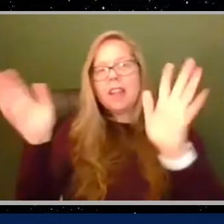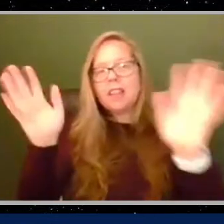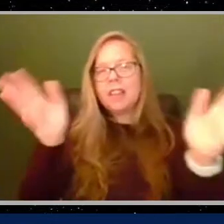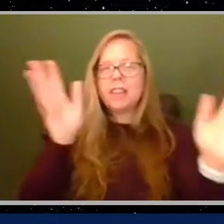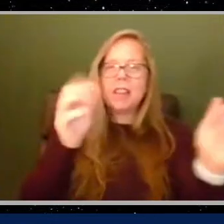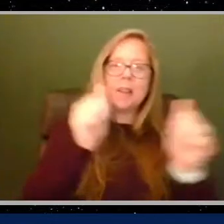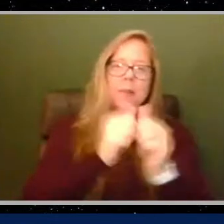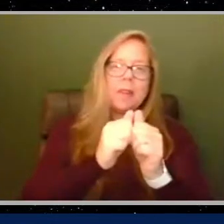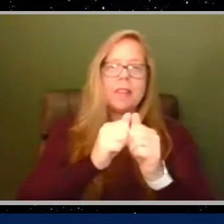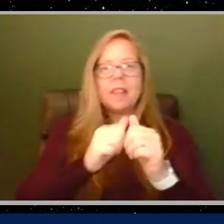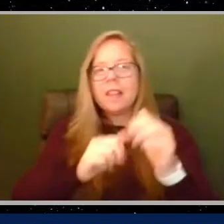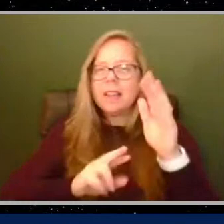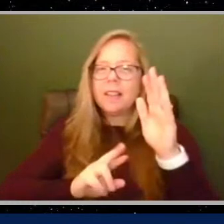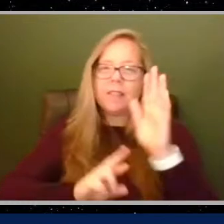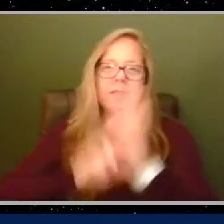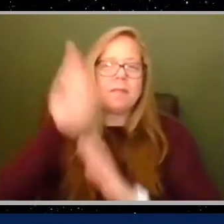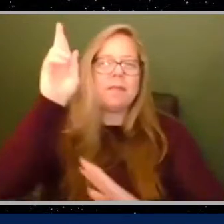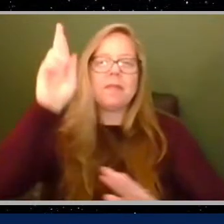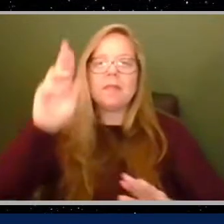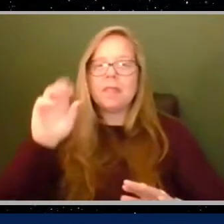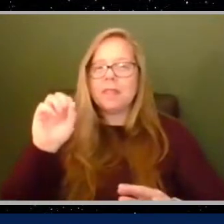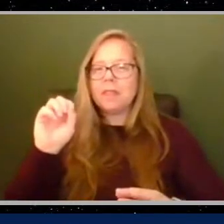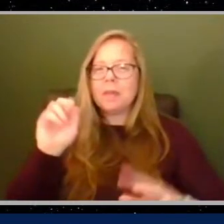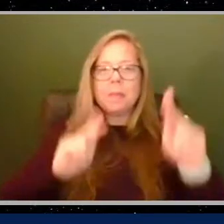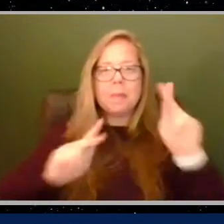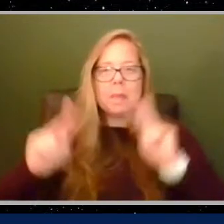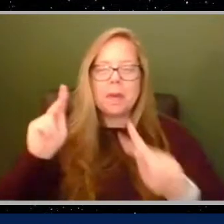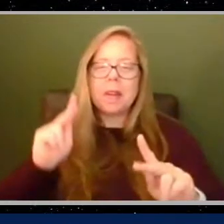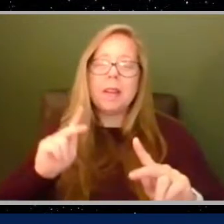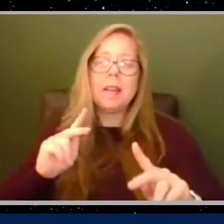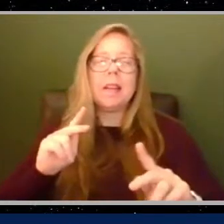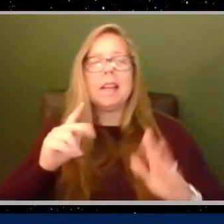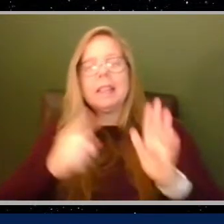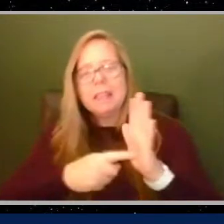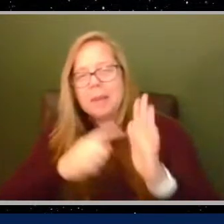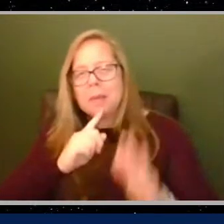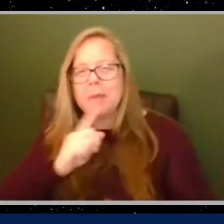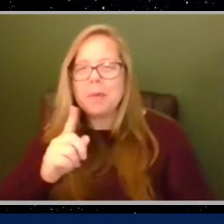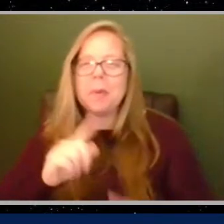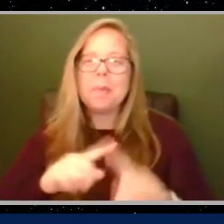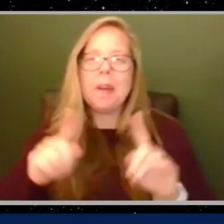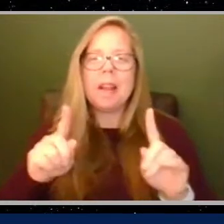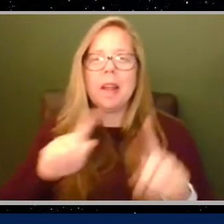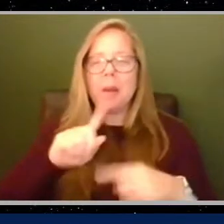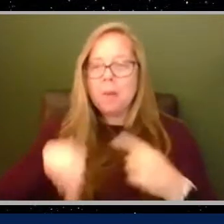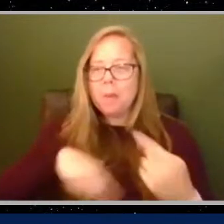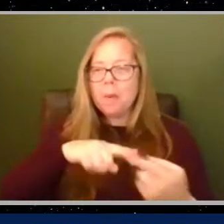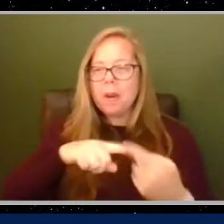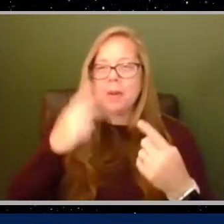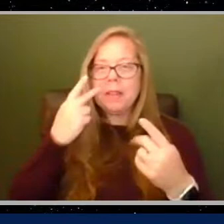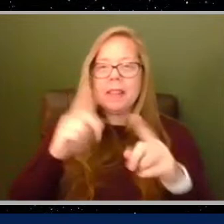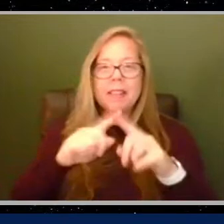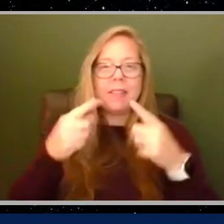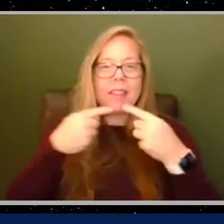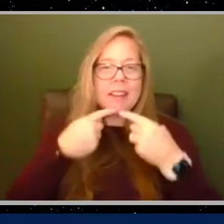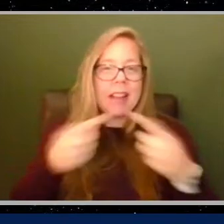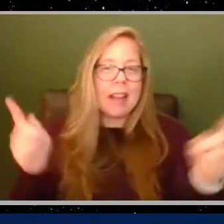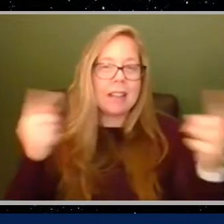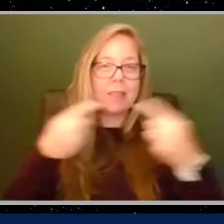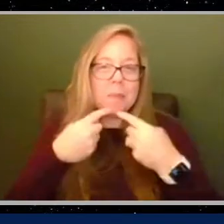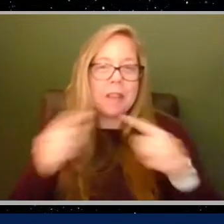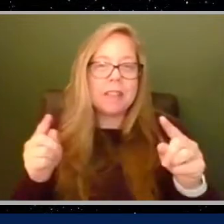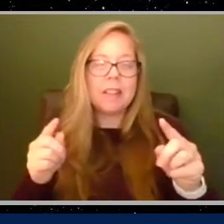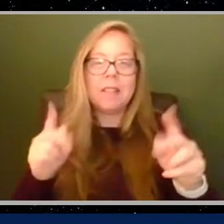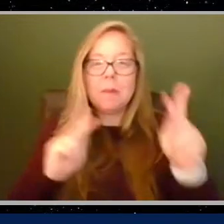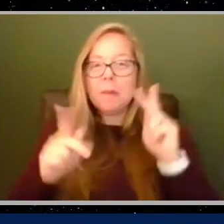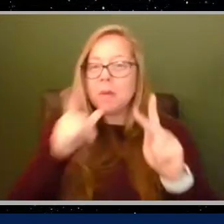but it's always kind of like, wow, when you see the various announcements of the astronaut crew, you're kind